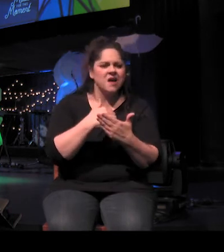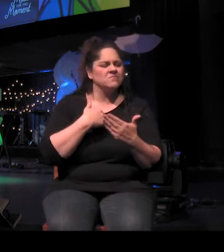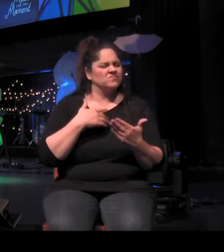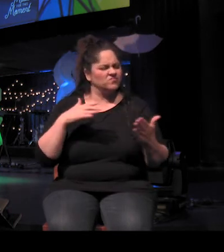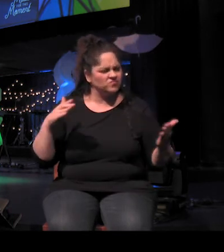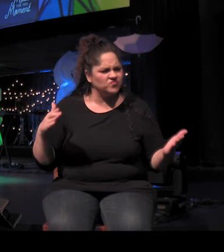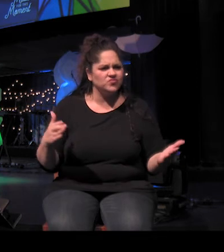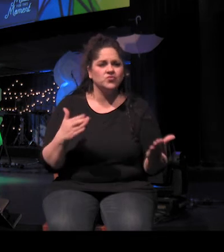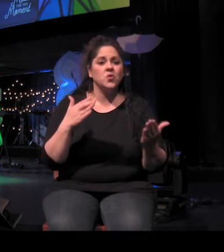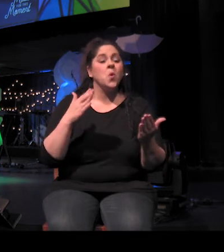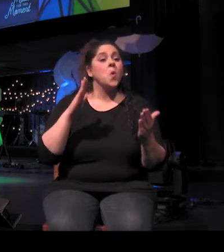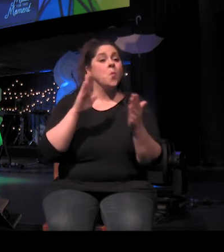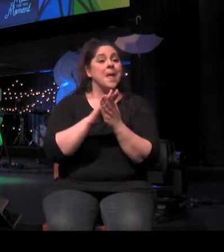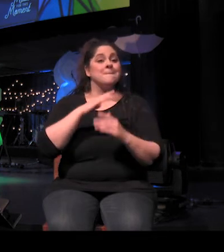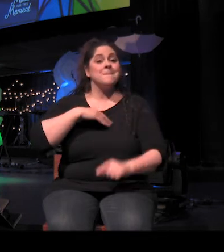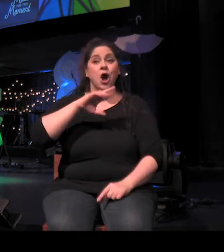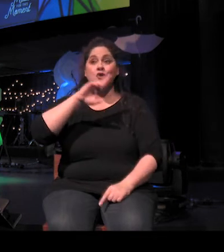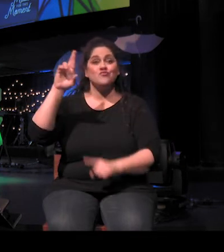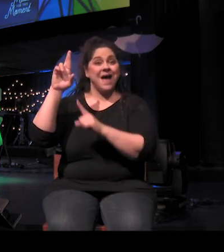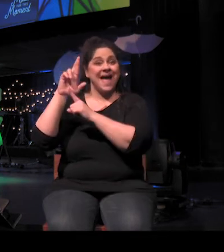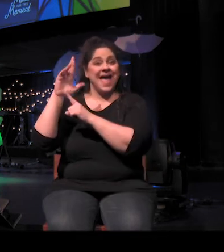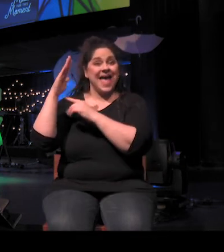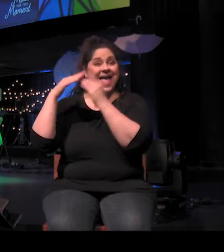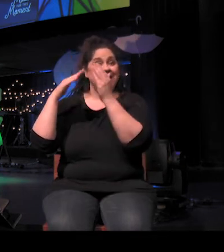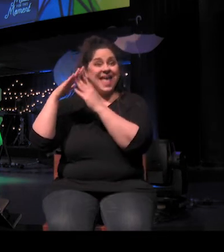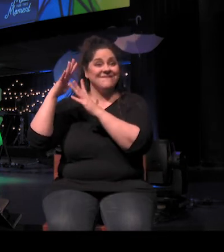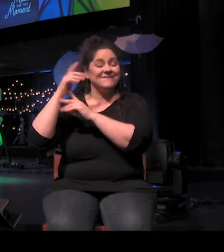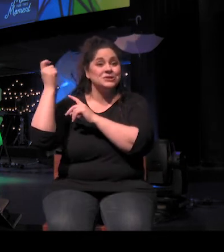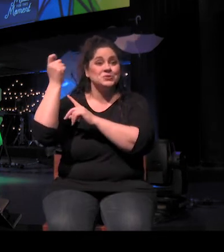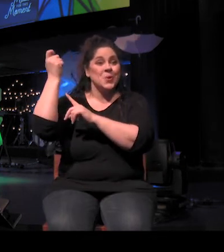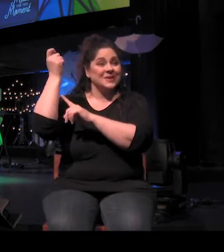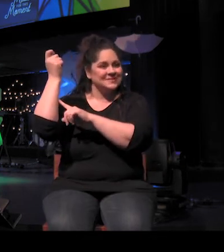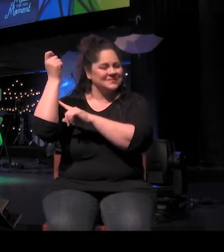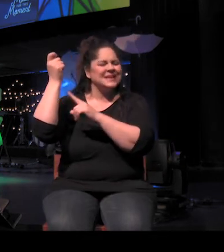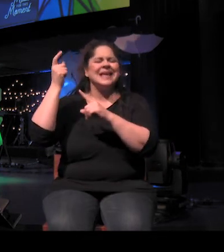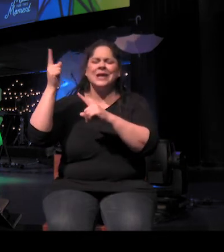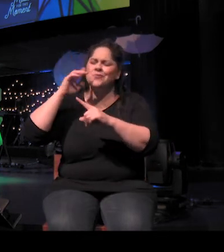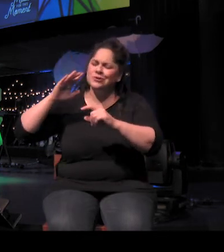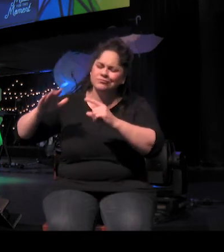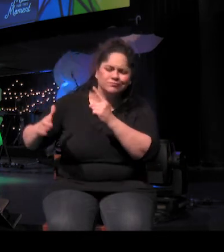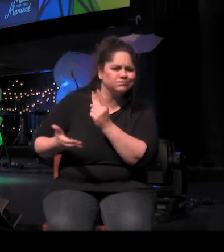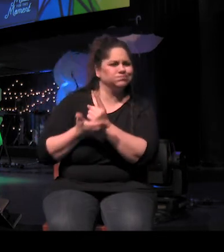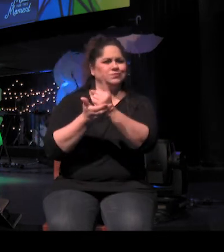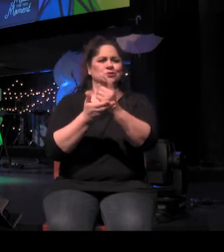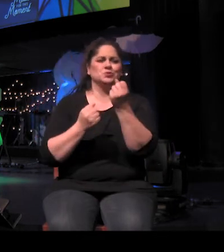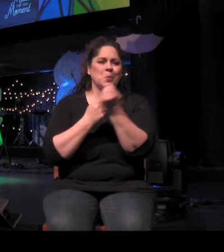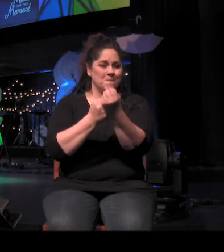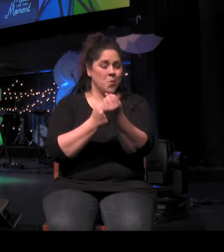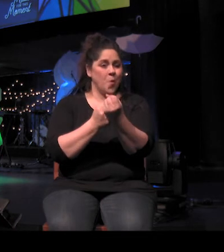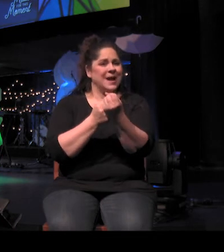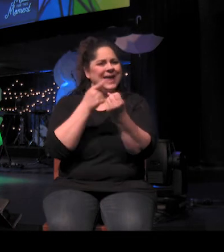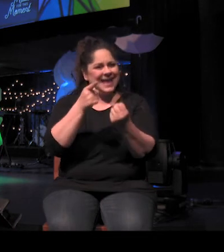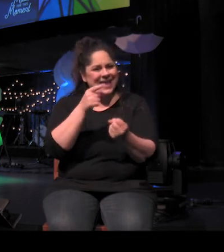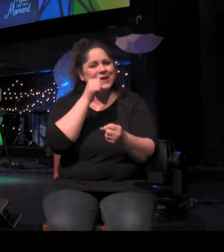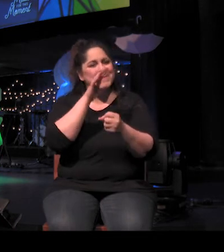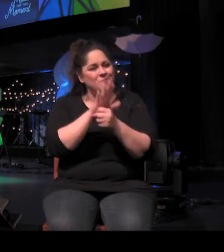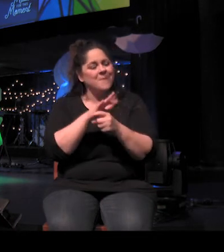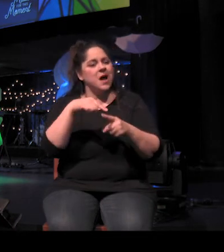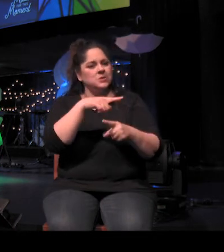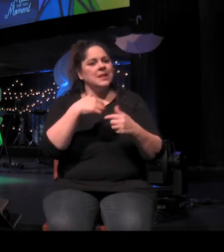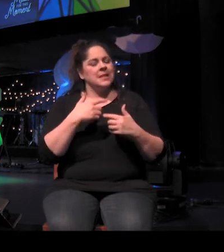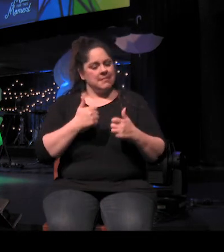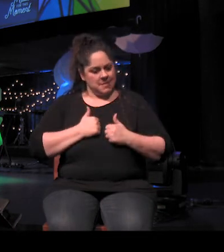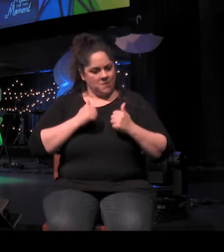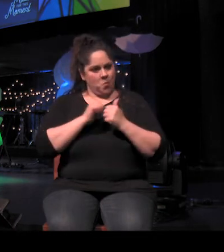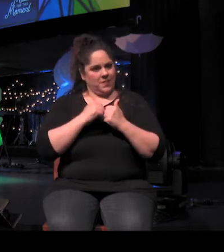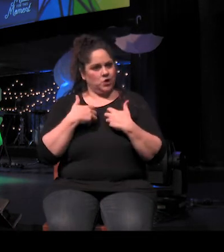my victorious right hand." God has promised us to live with courage. The second thing